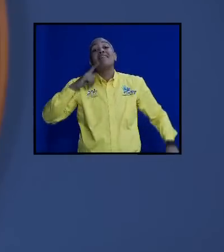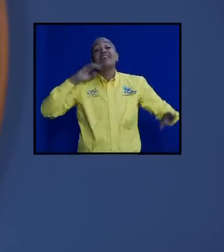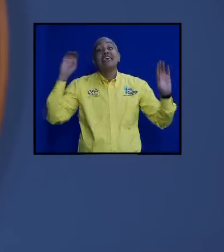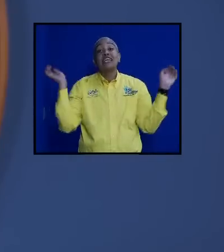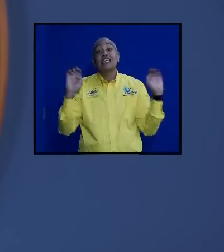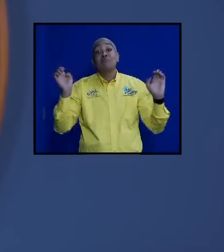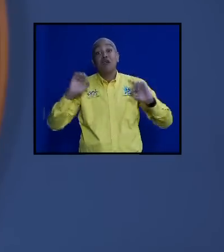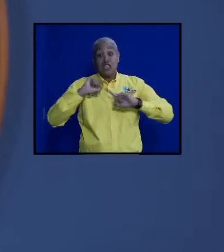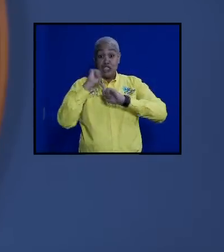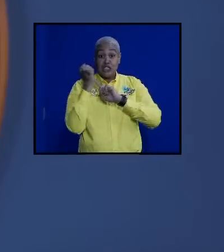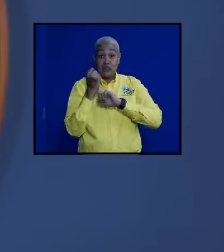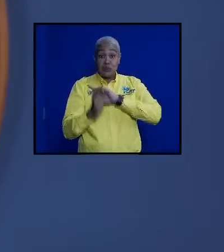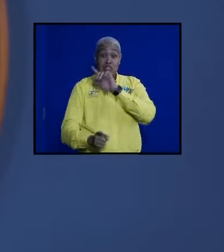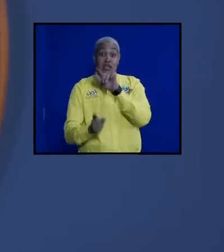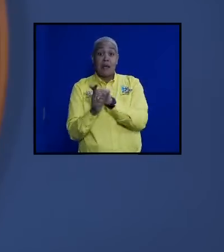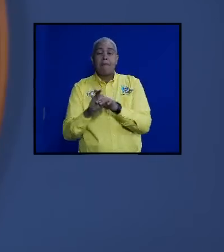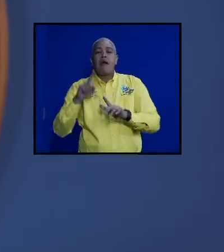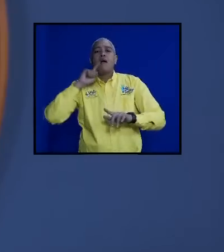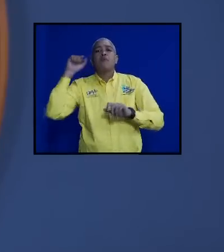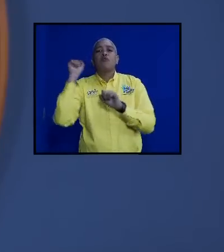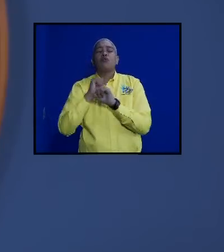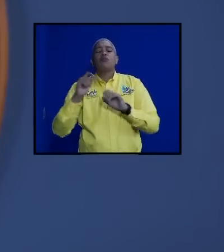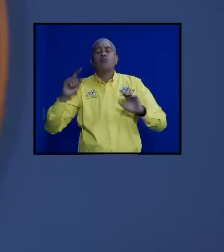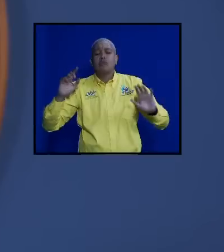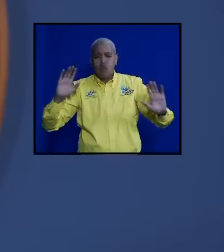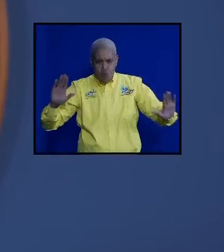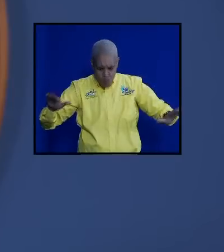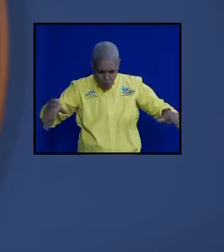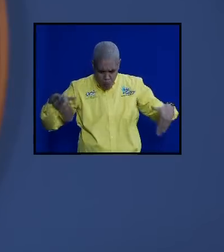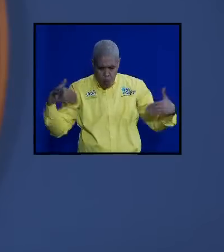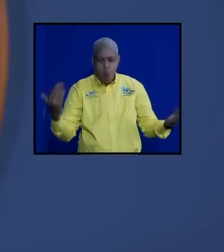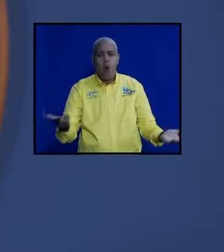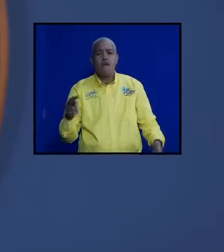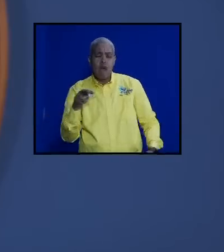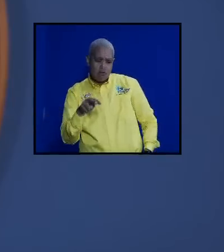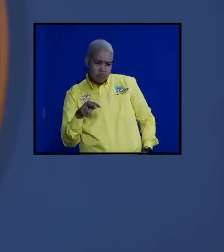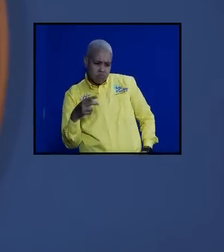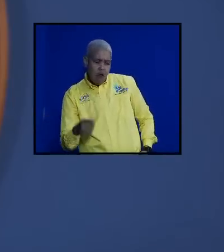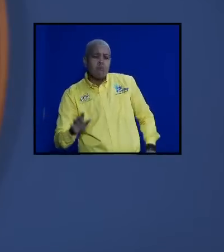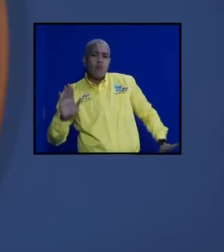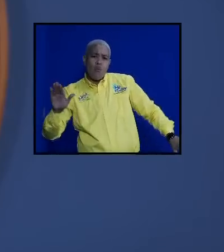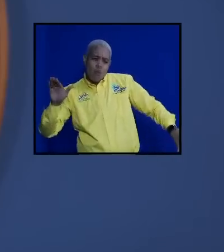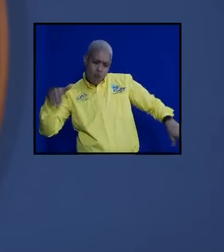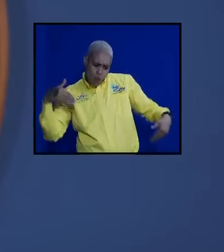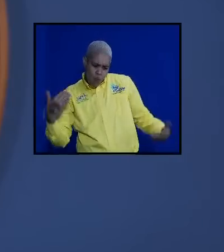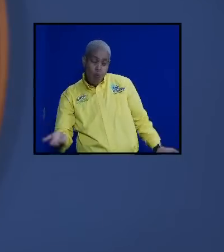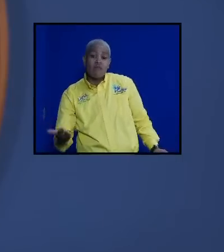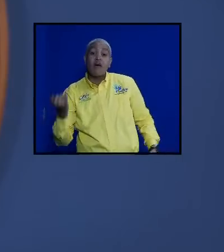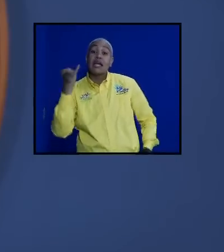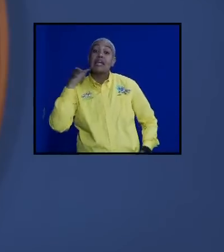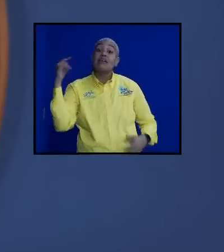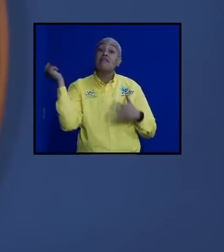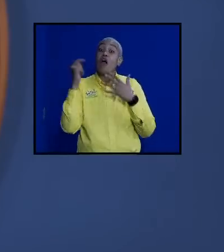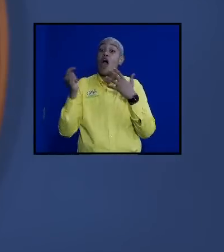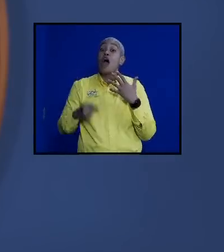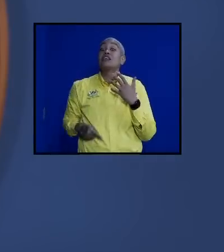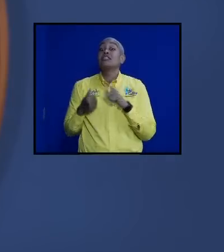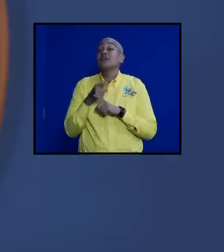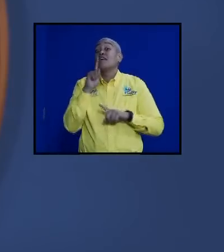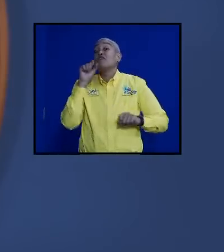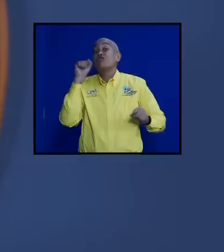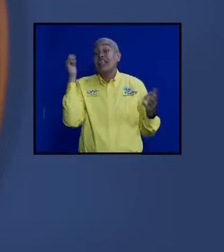emergency situations that reoccur. So if the conditions are